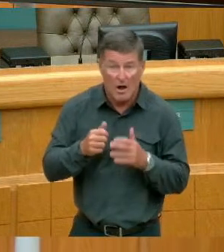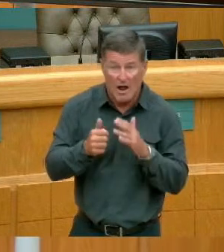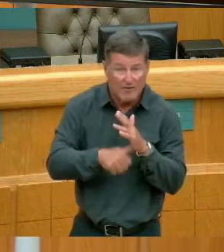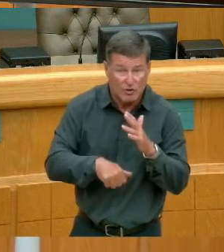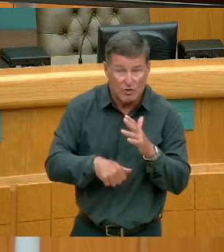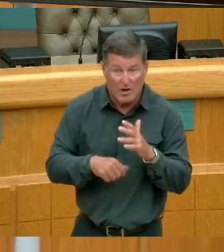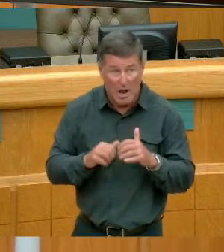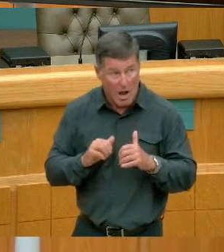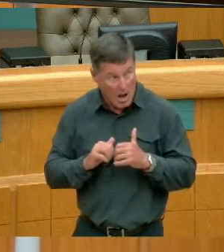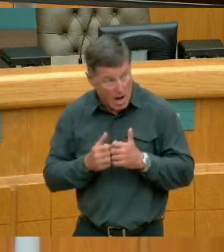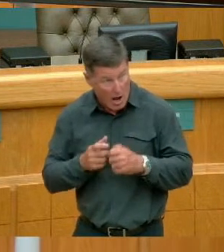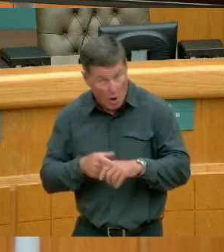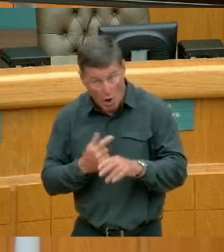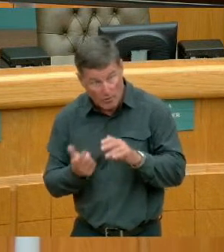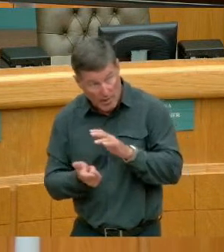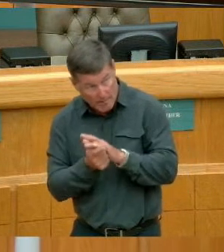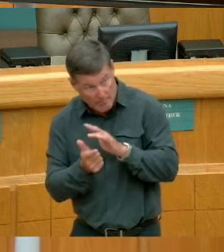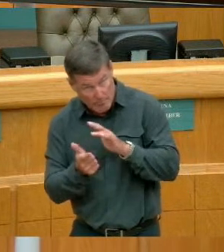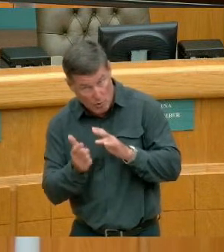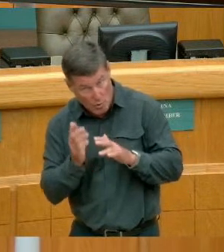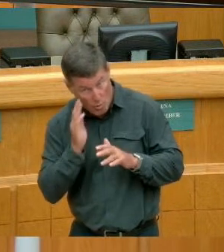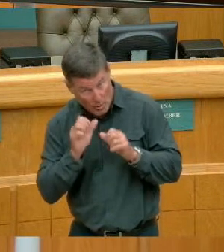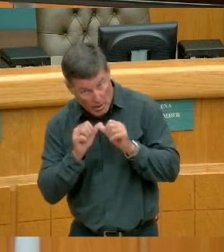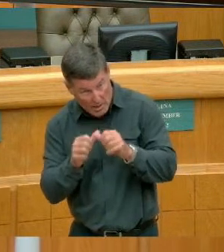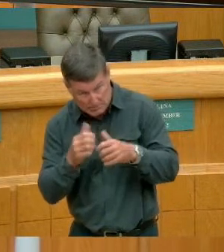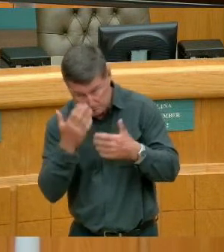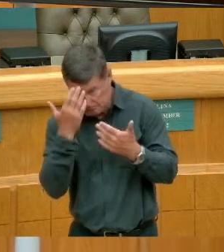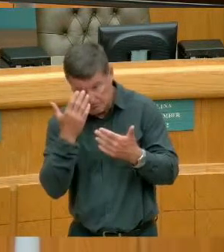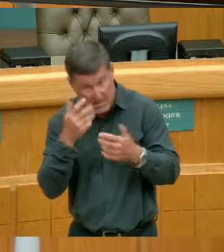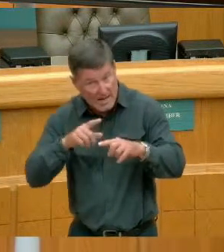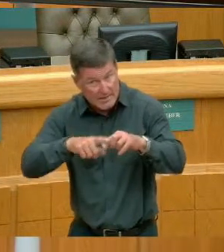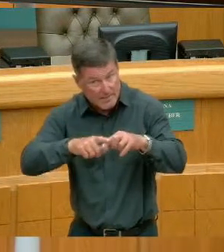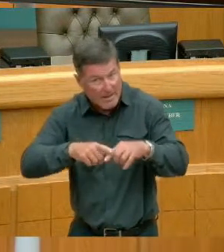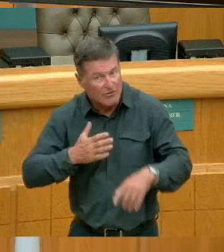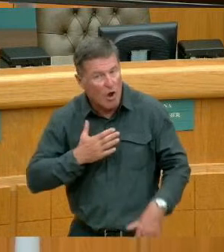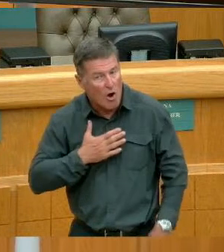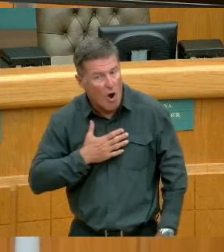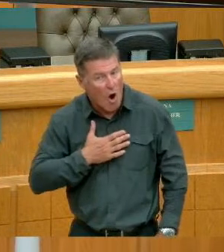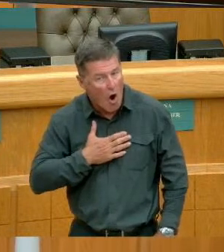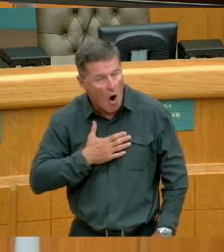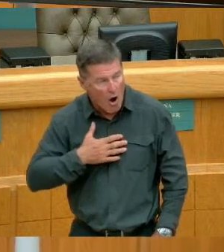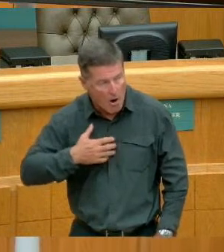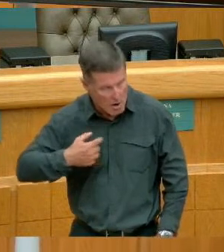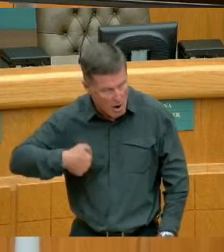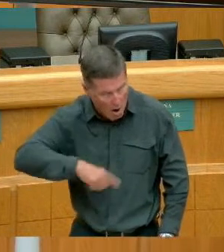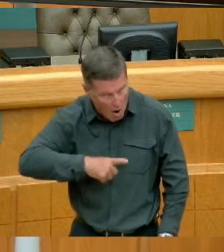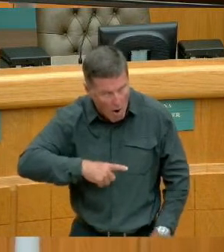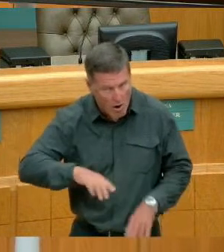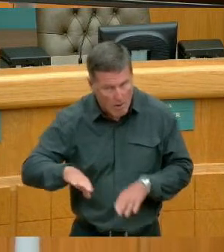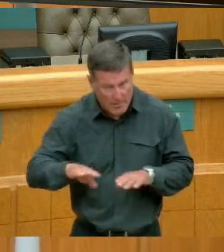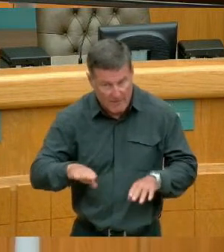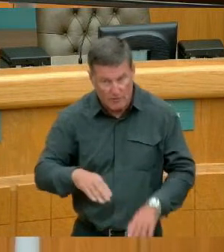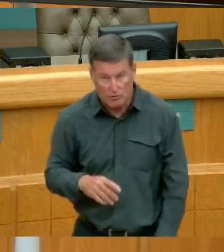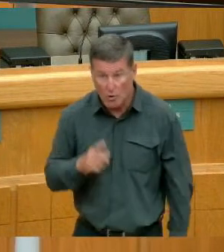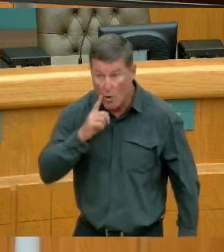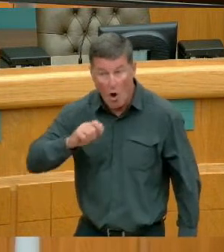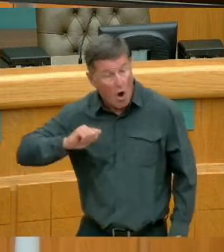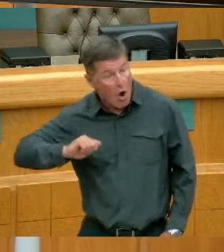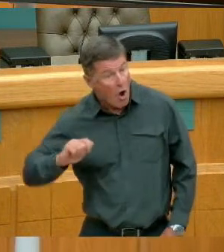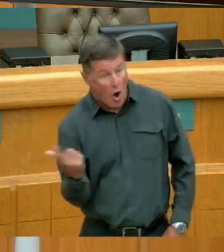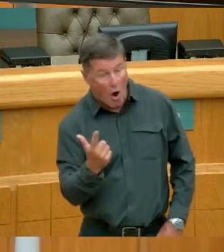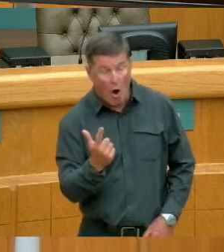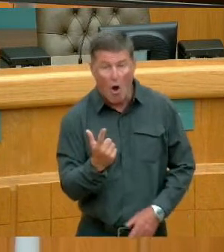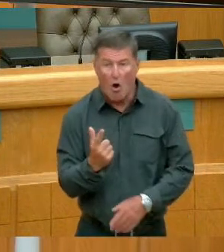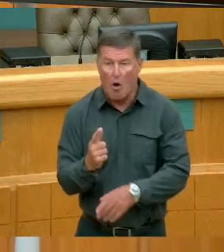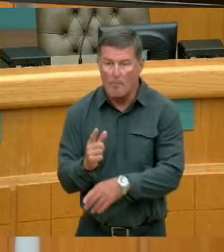dependent upon us. And so therefore, tomorrow I will amend the mask order to include all commercial entities